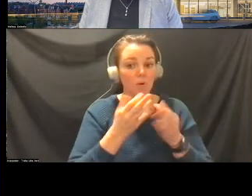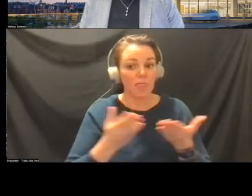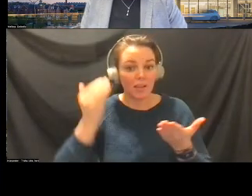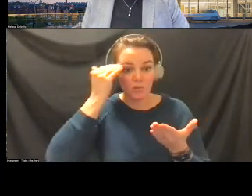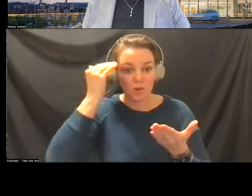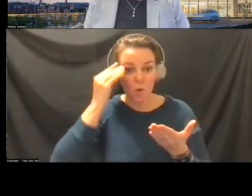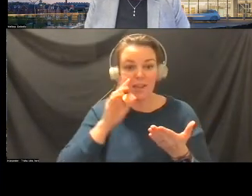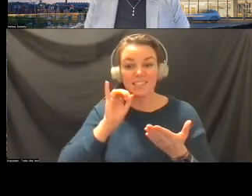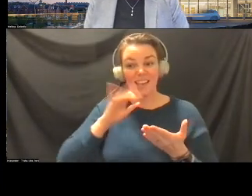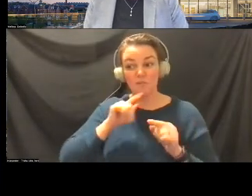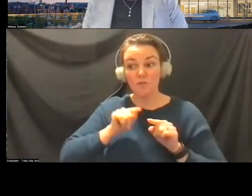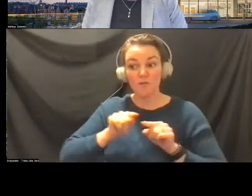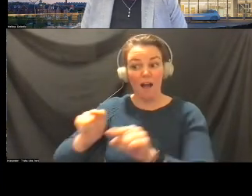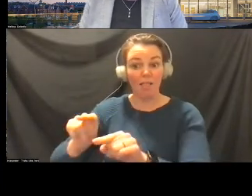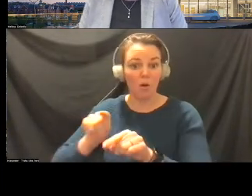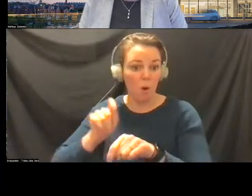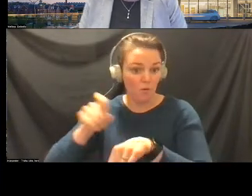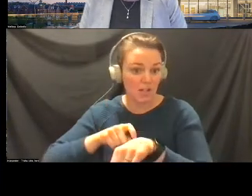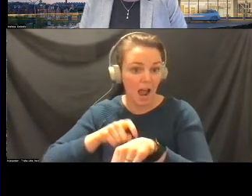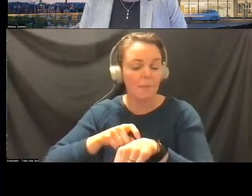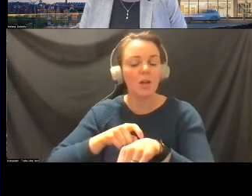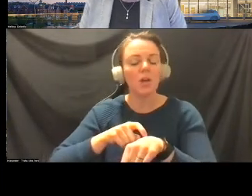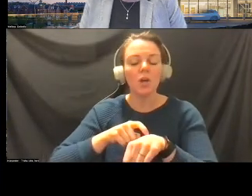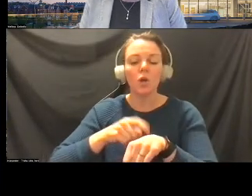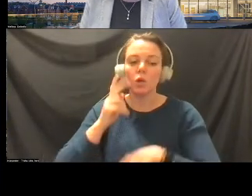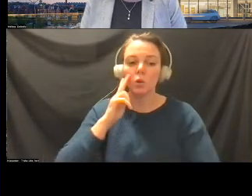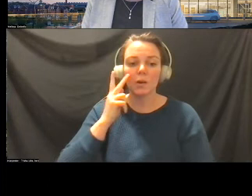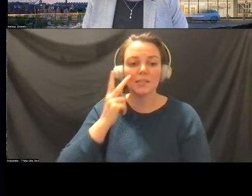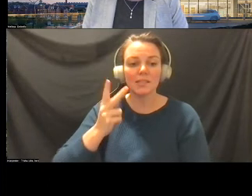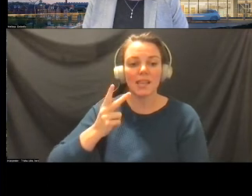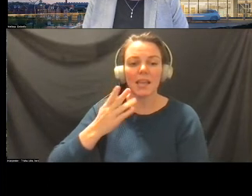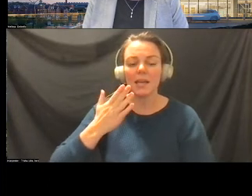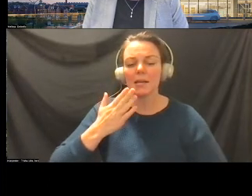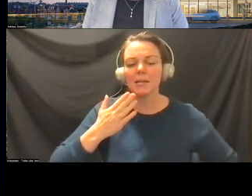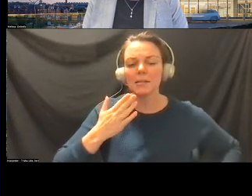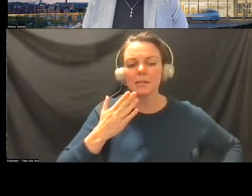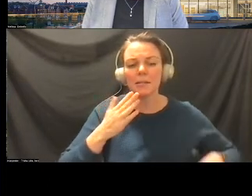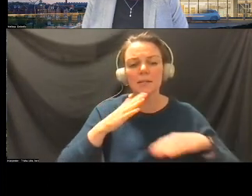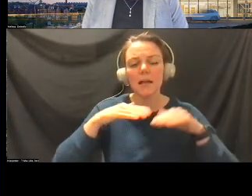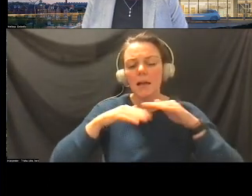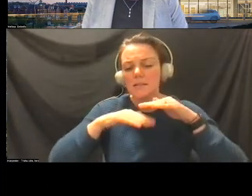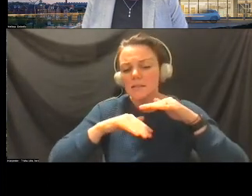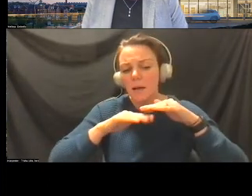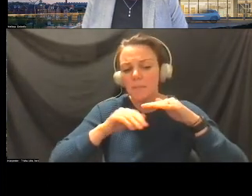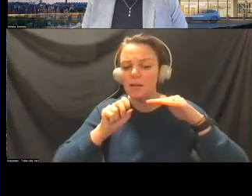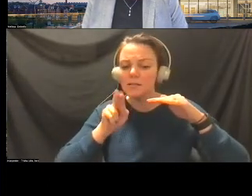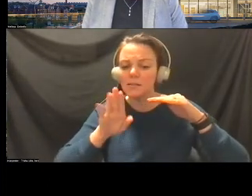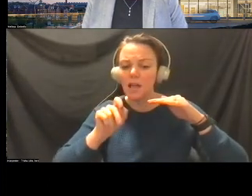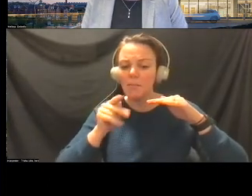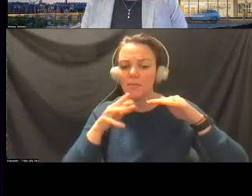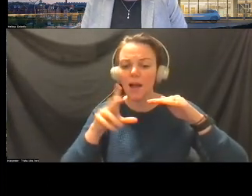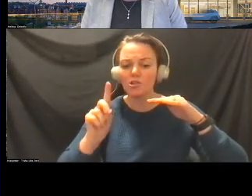that when you follow these kids over time, you start seeing subthreshold manic symptoms and